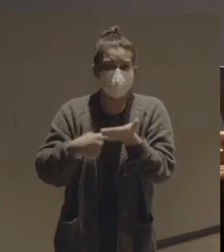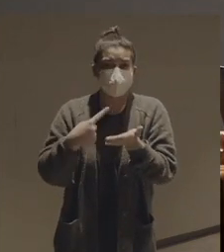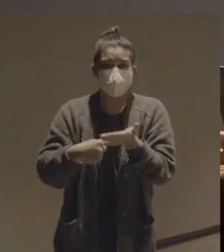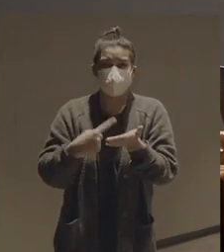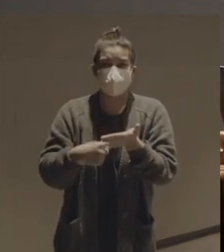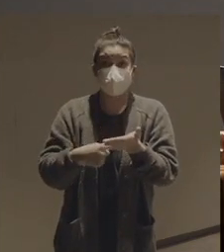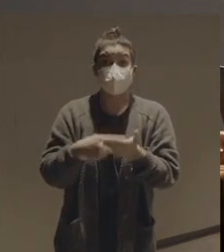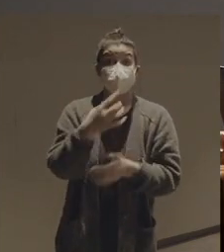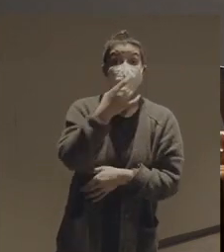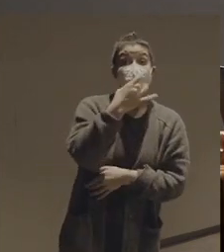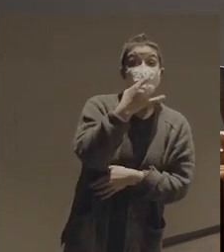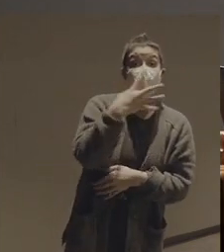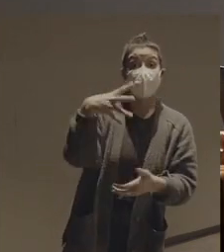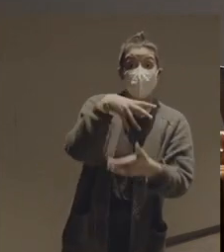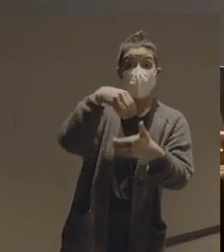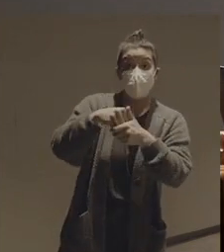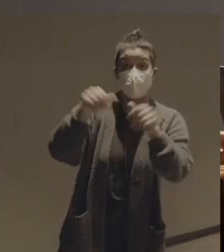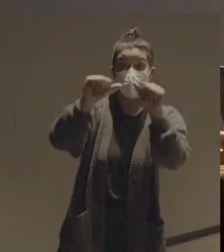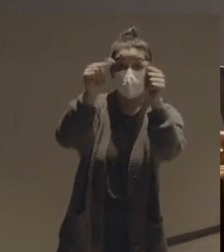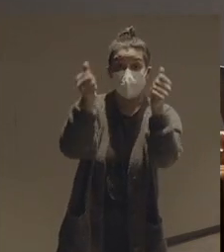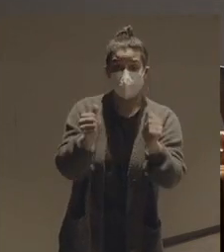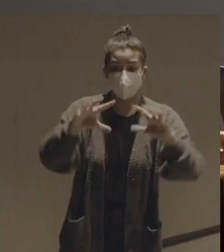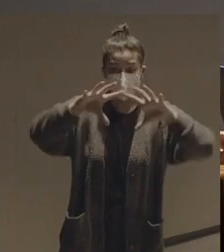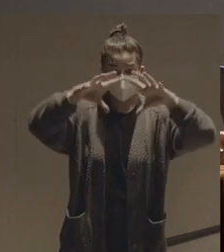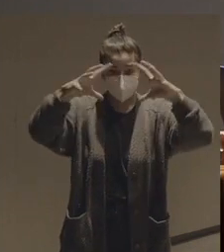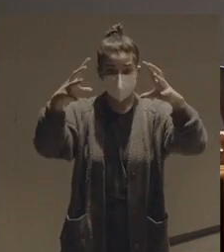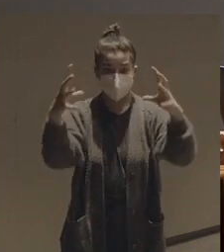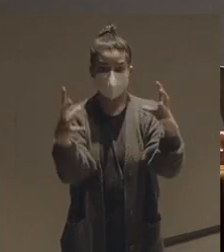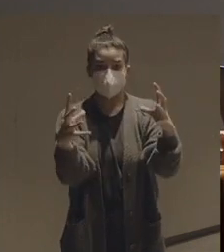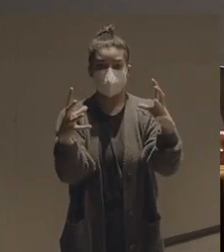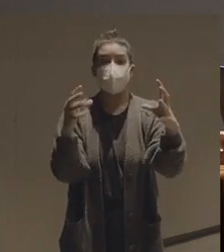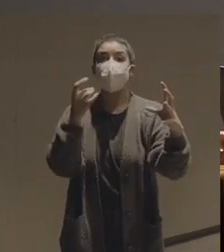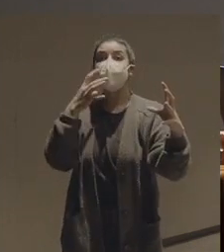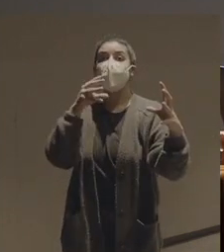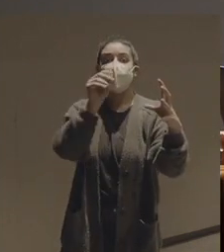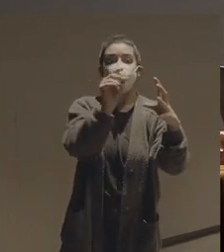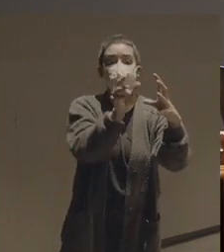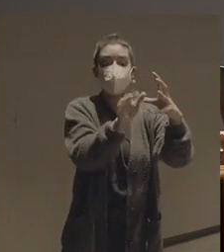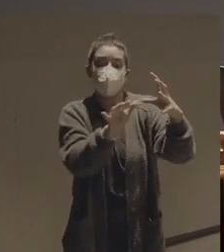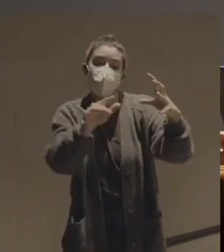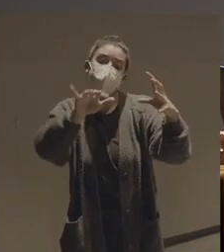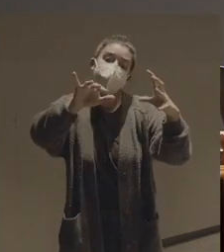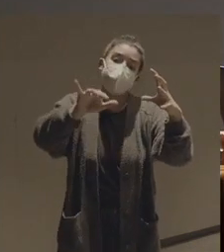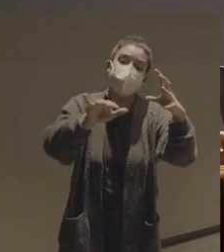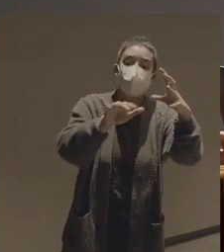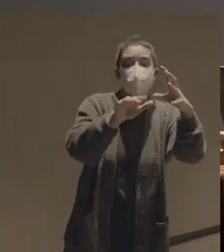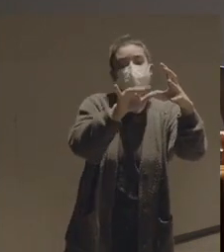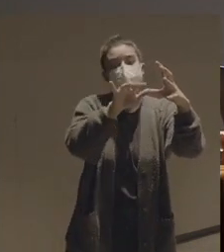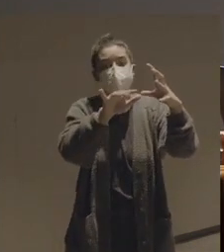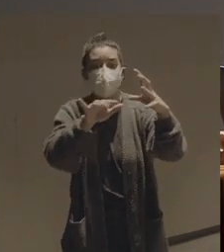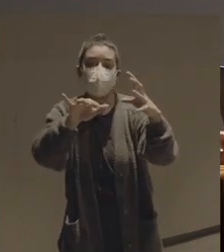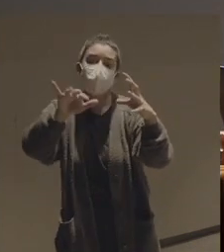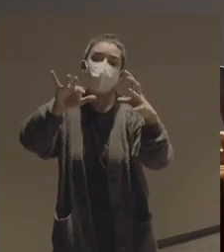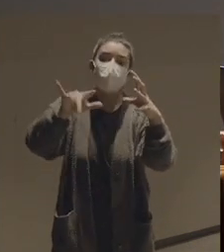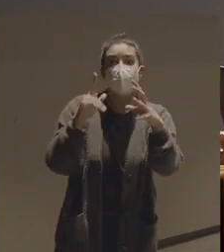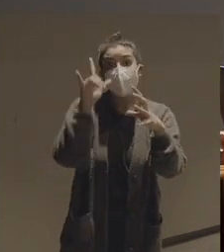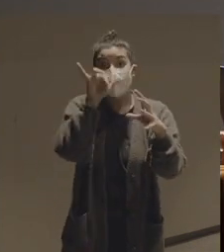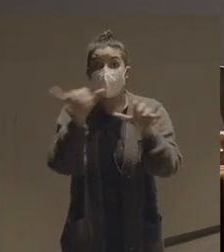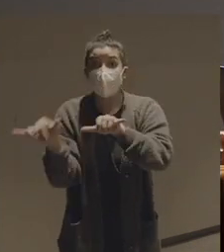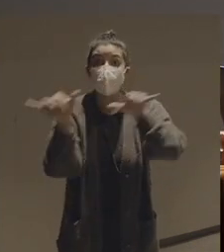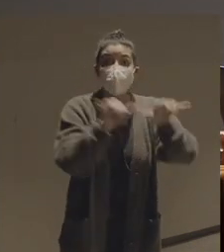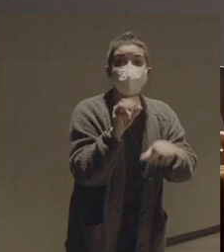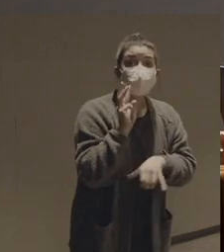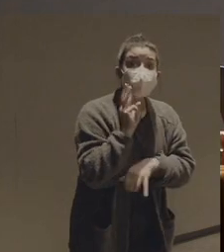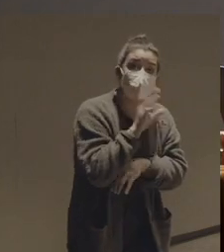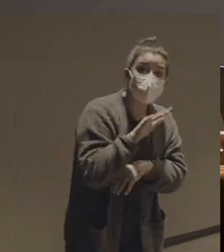waves, you know, a back and forth through which, you know, the way the earth breathes, and it's also